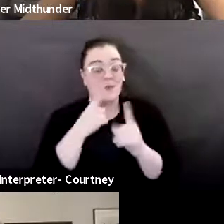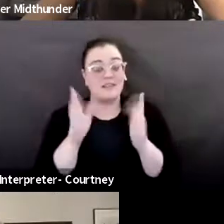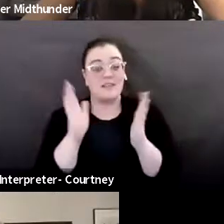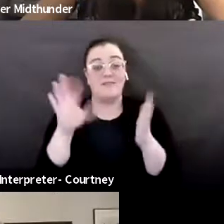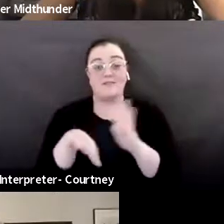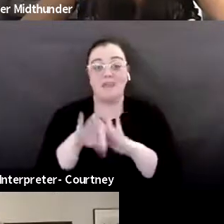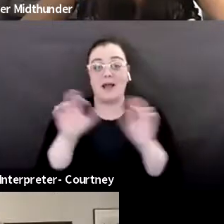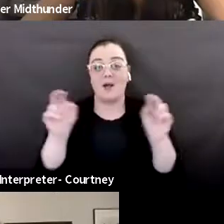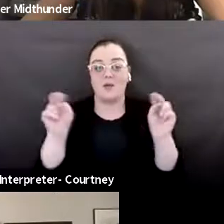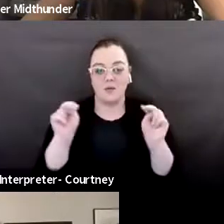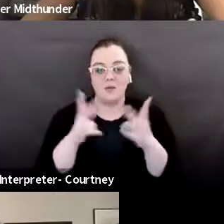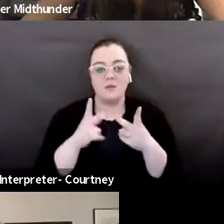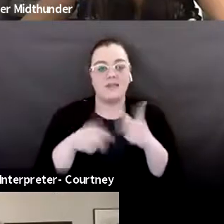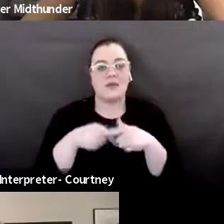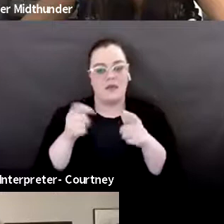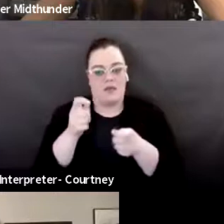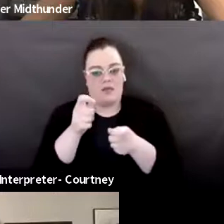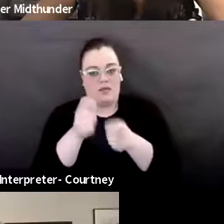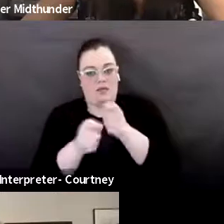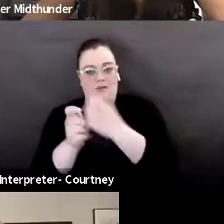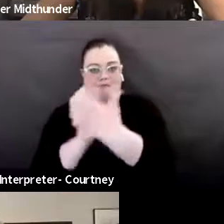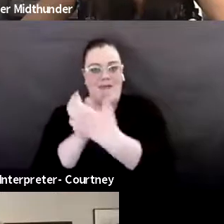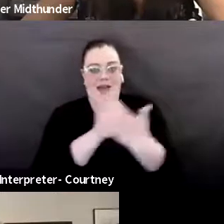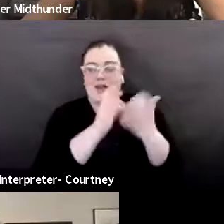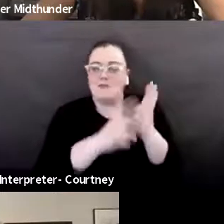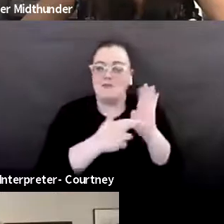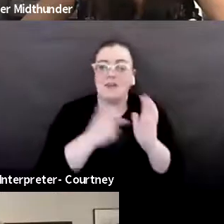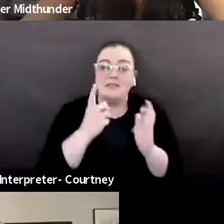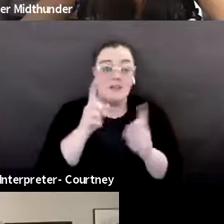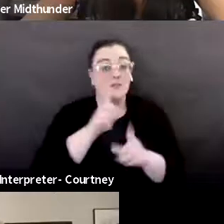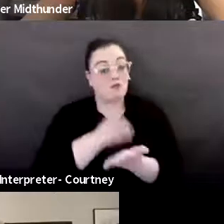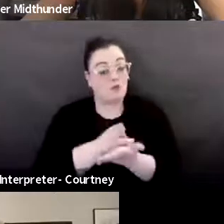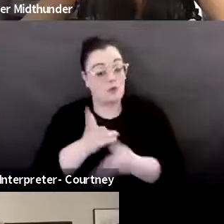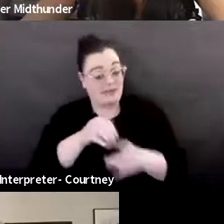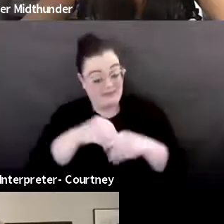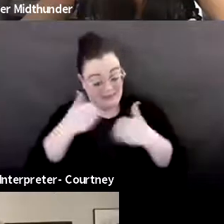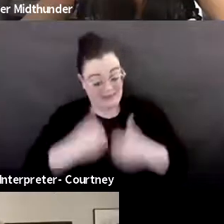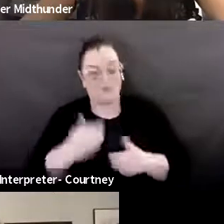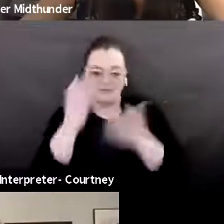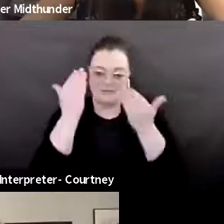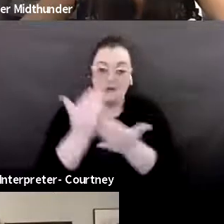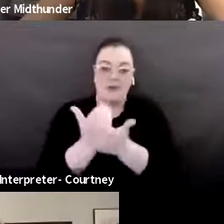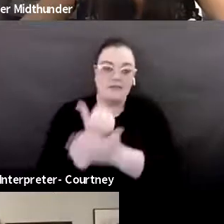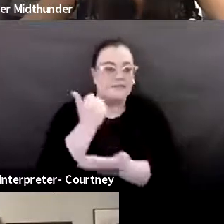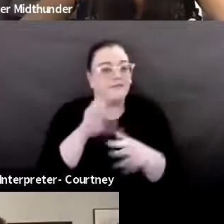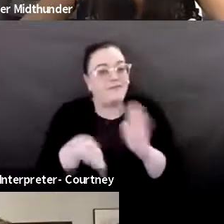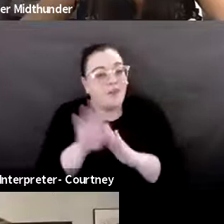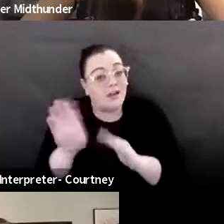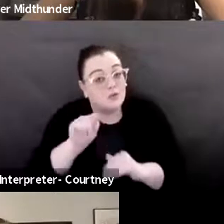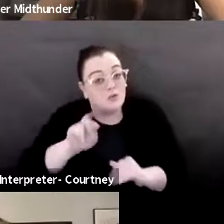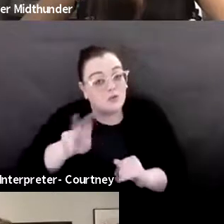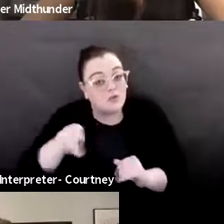do exactly what Renee and Kelani said. Get out there, be that. The truth is in you, and find that truth and live that truth in that neutral